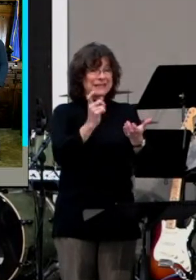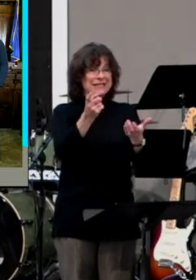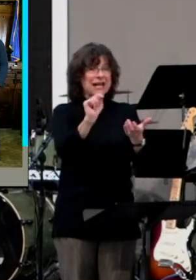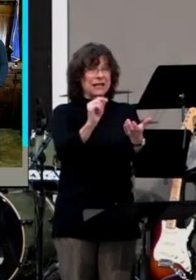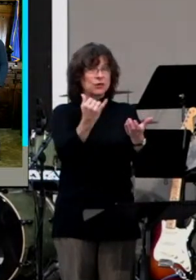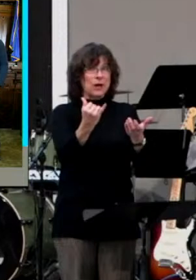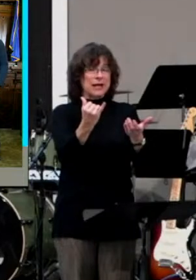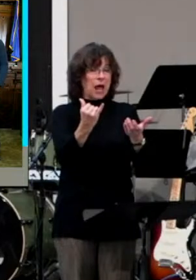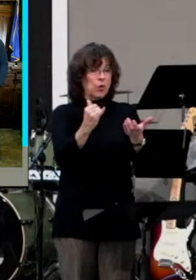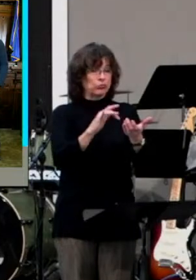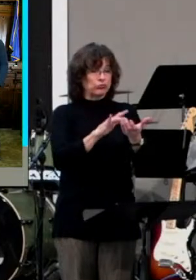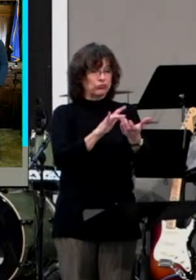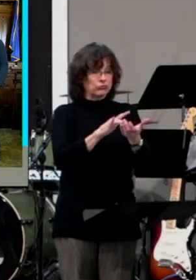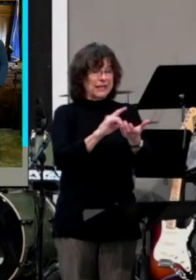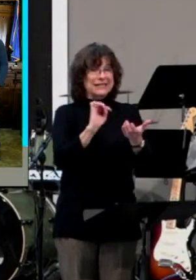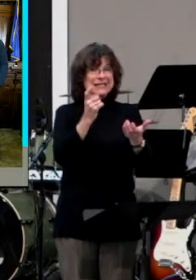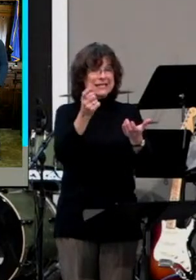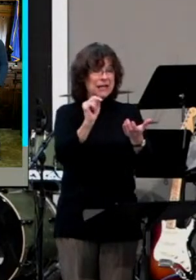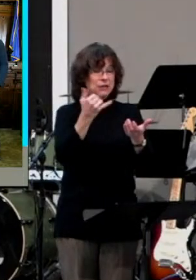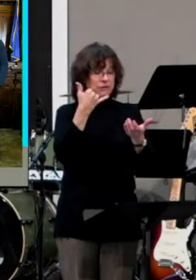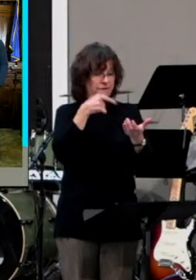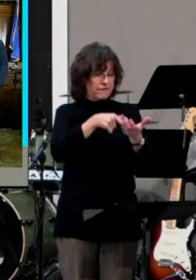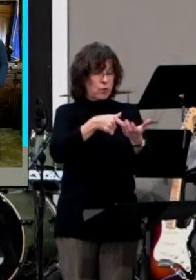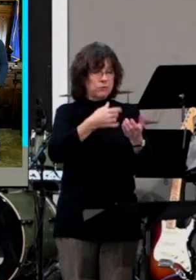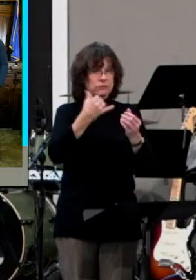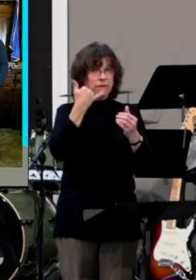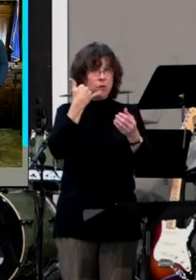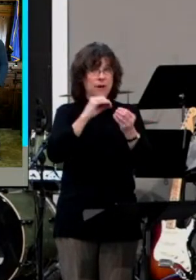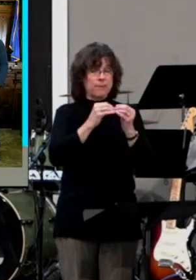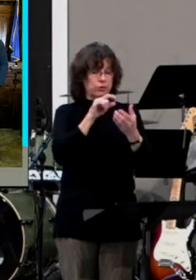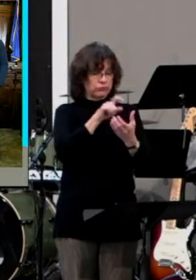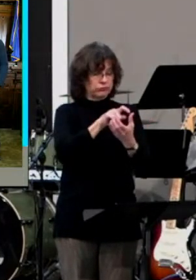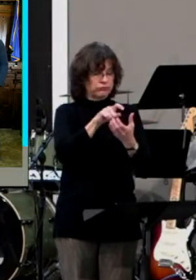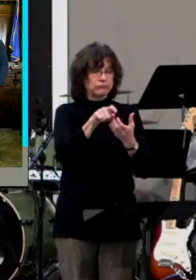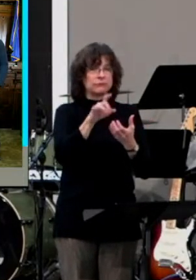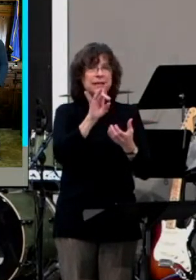me and put in the phone number that you see there,